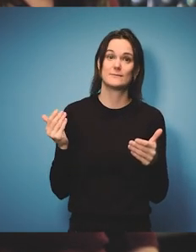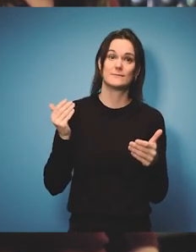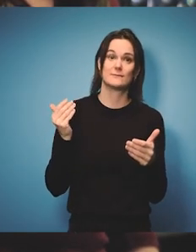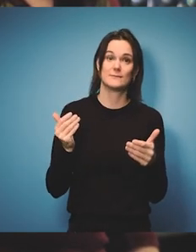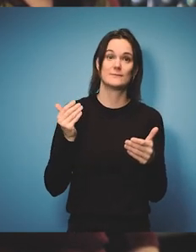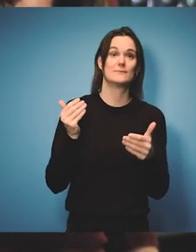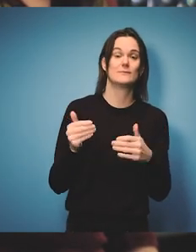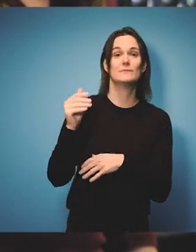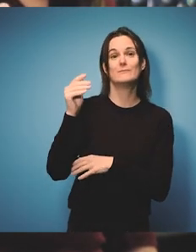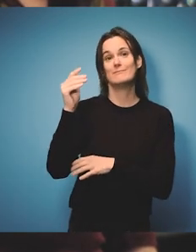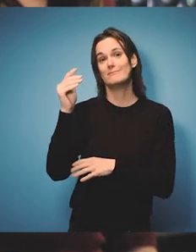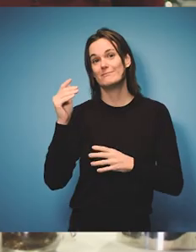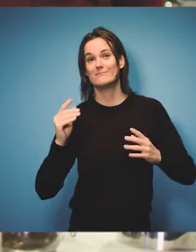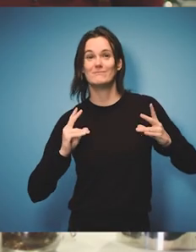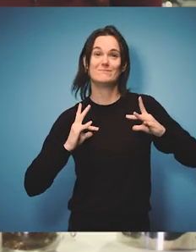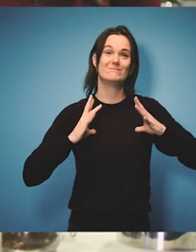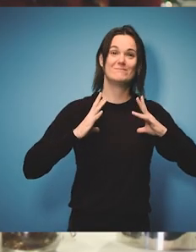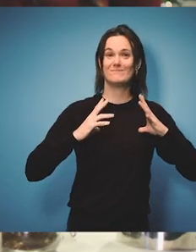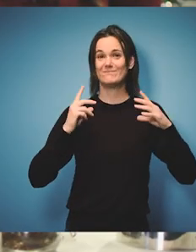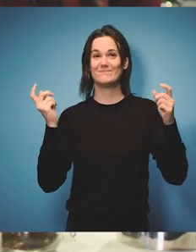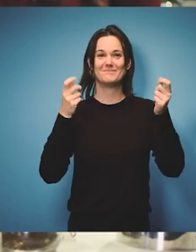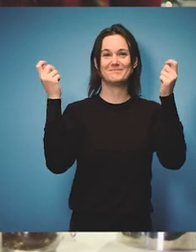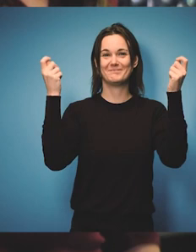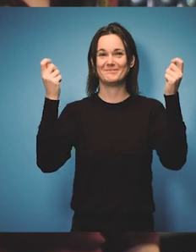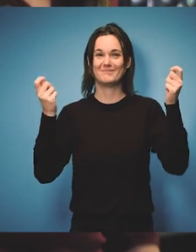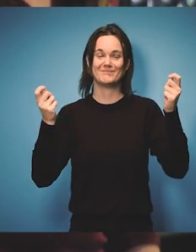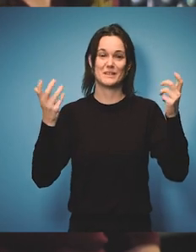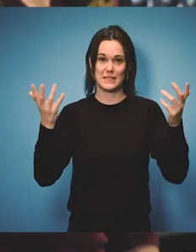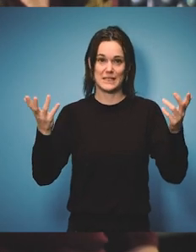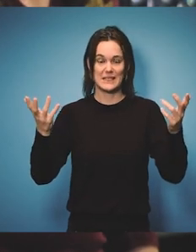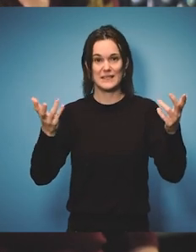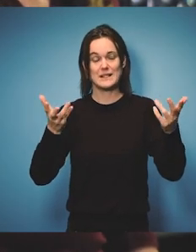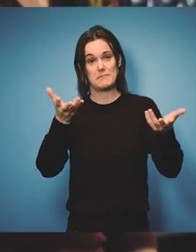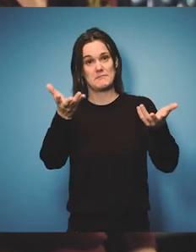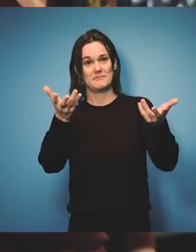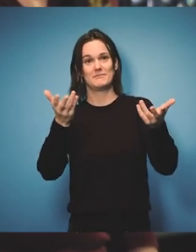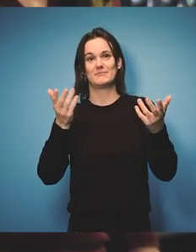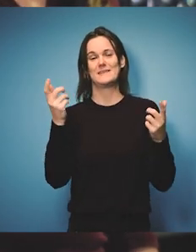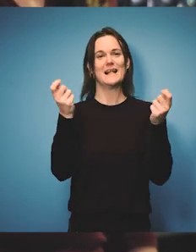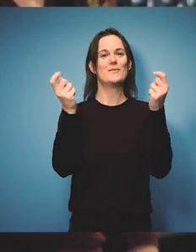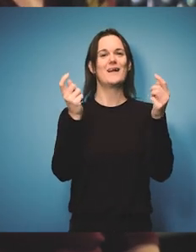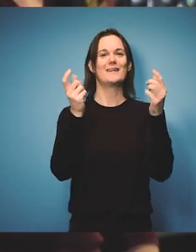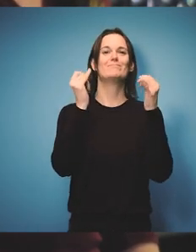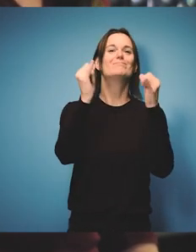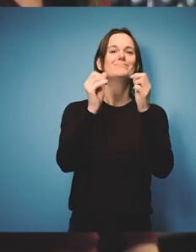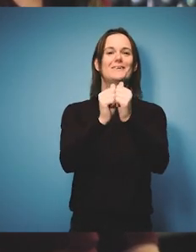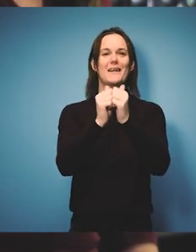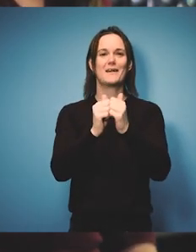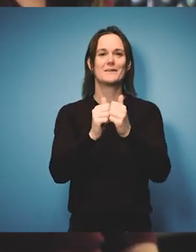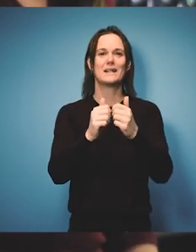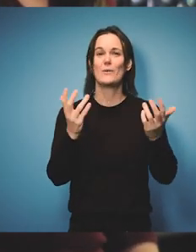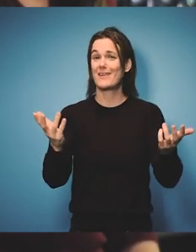the holiday or festive season, we would like to celebrate with you at home with this 25-minute video. And what we're gonna do